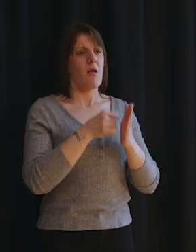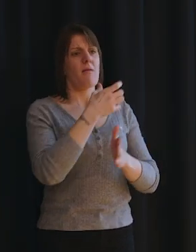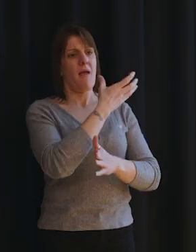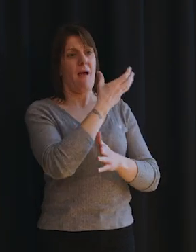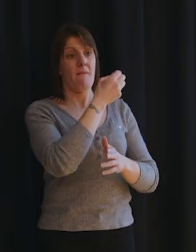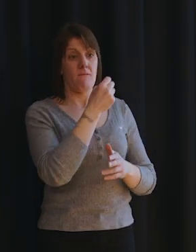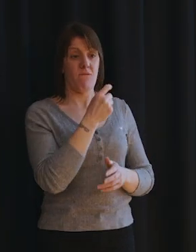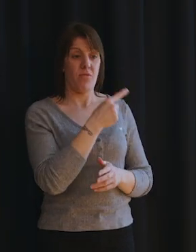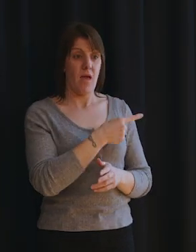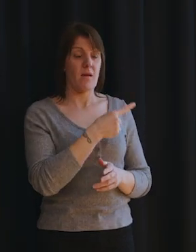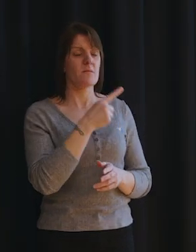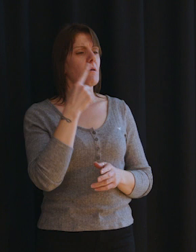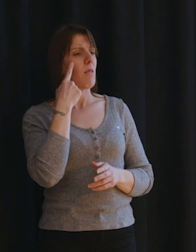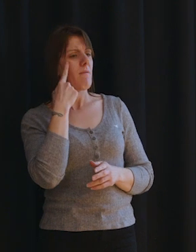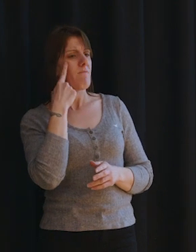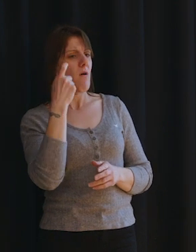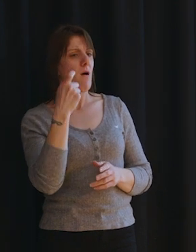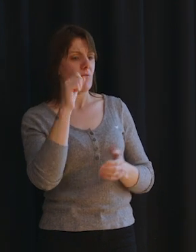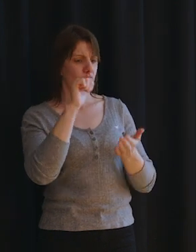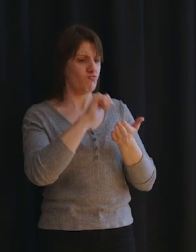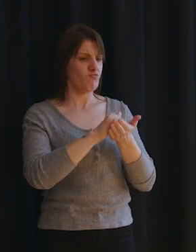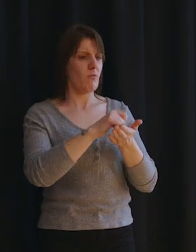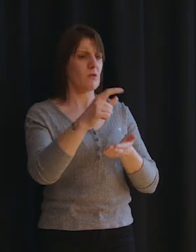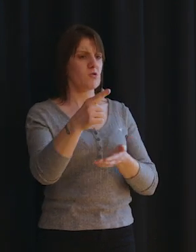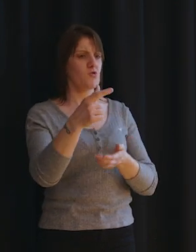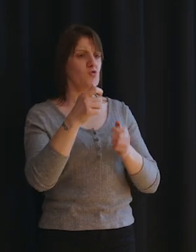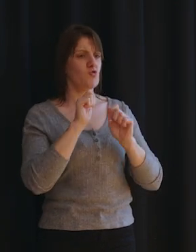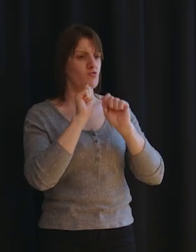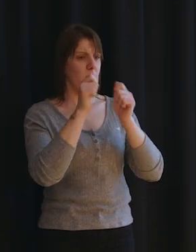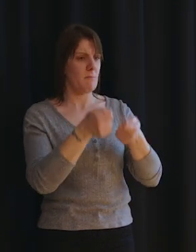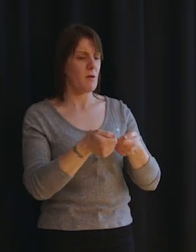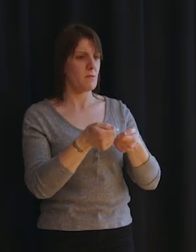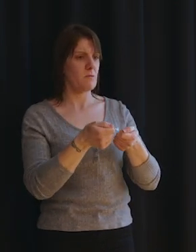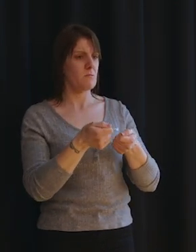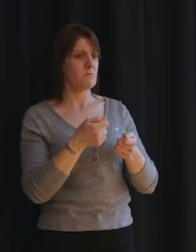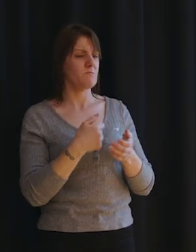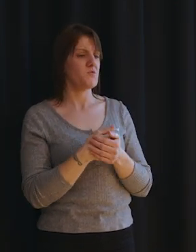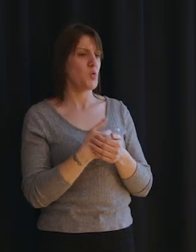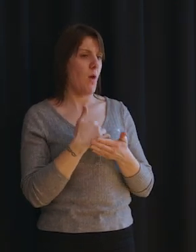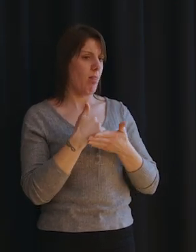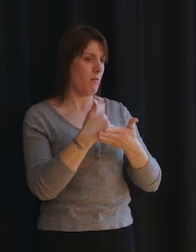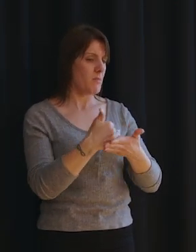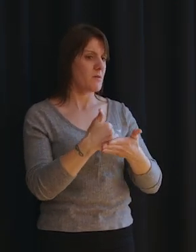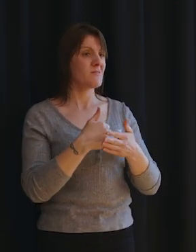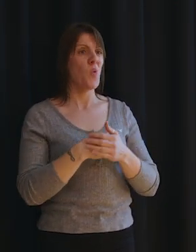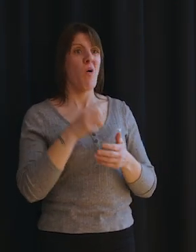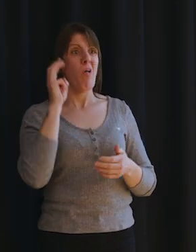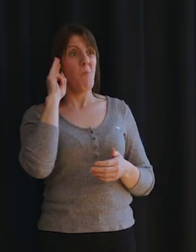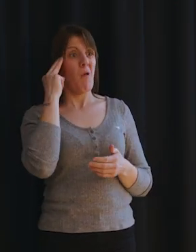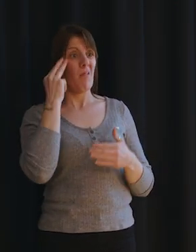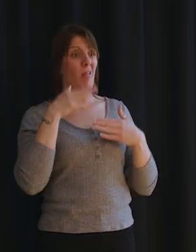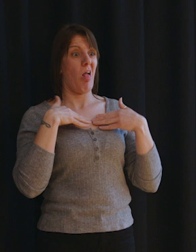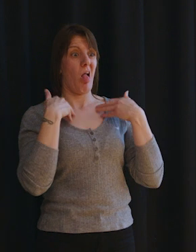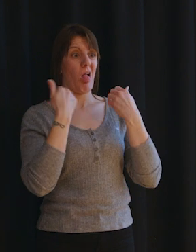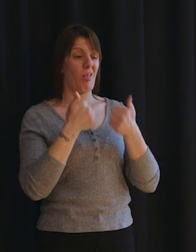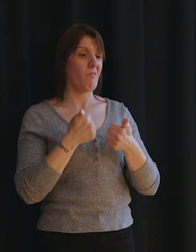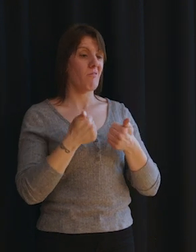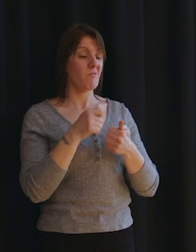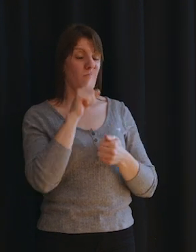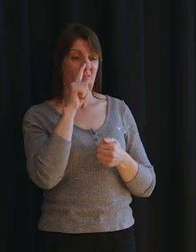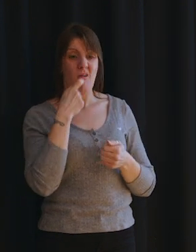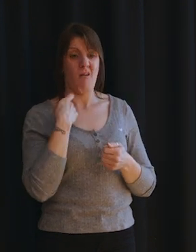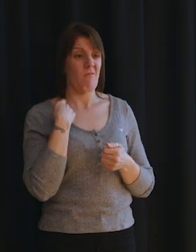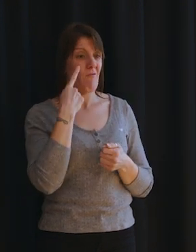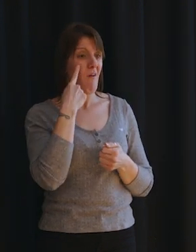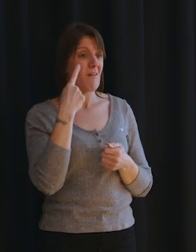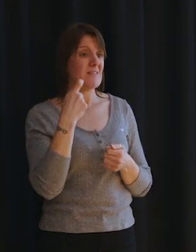able to find the right treatment, because sometimes what will happen is kind of sort of mental health support. Well, you can't get help for your mental health because you